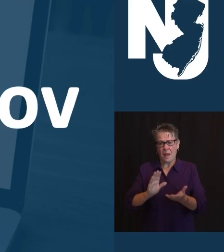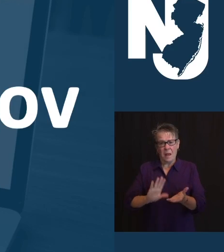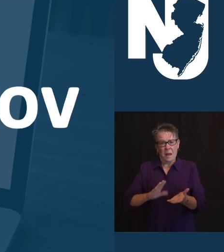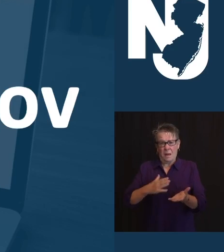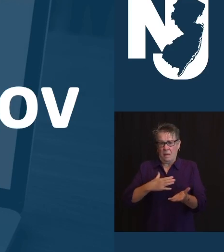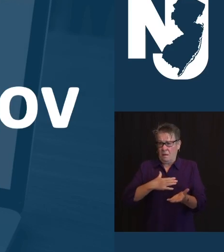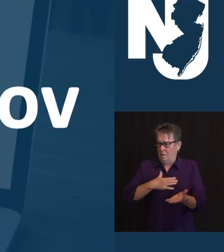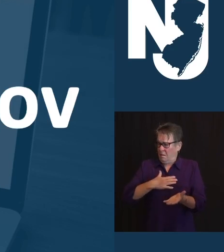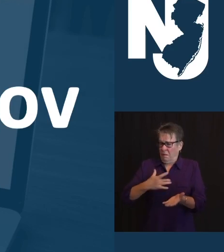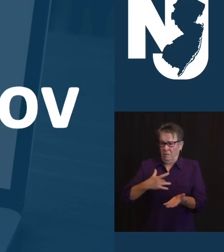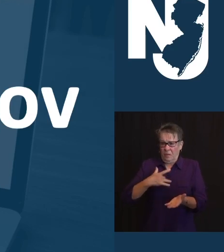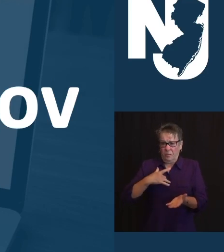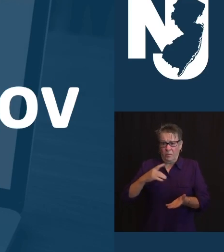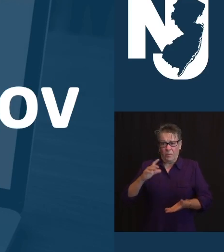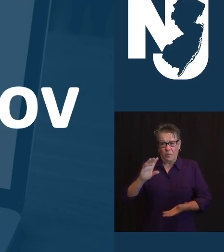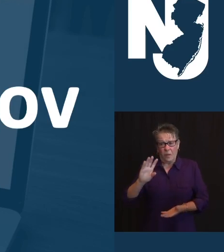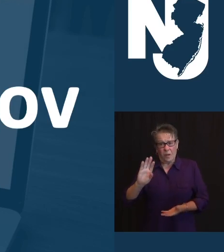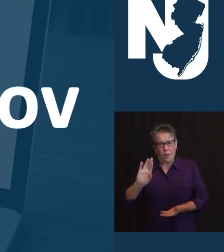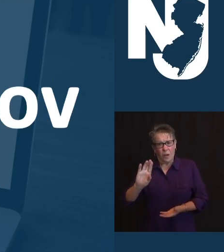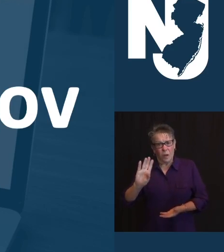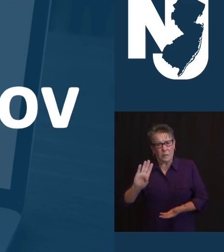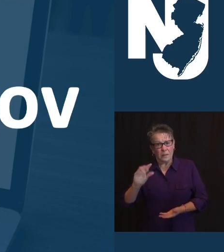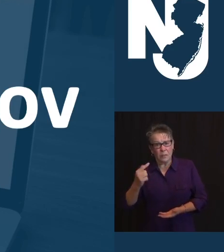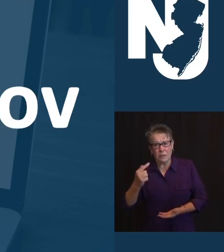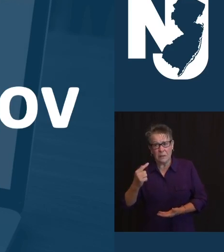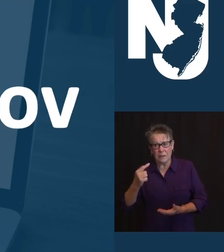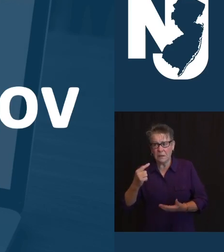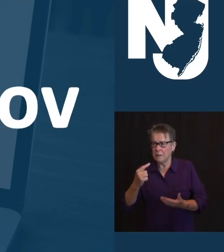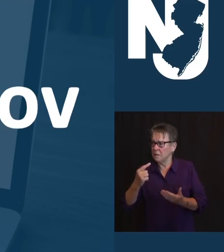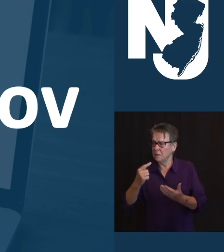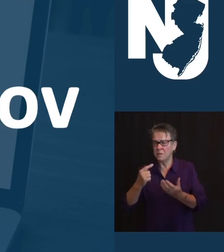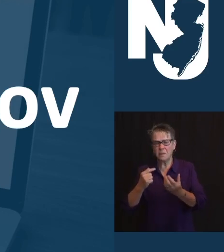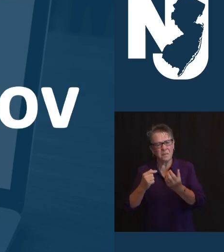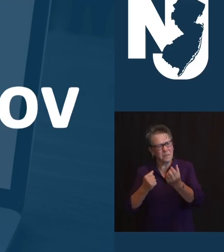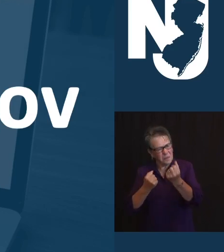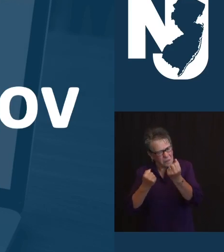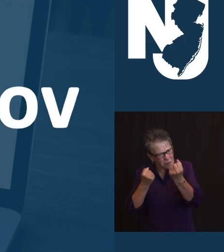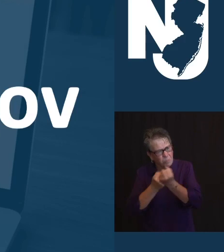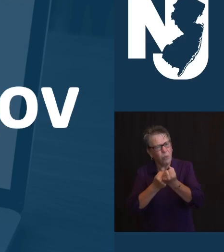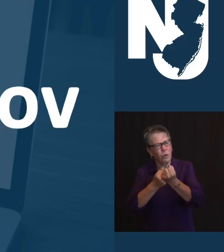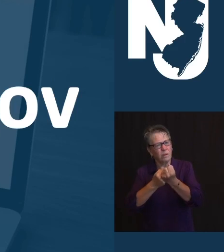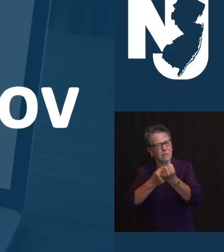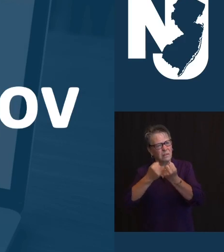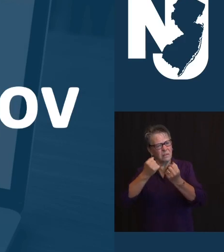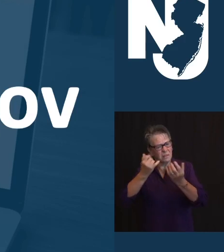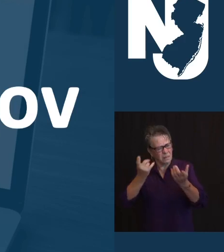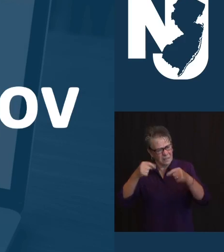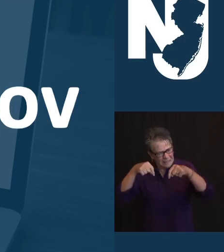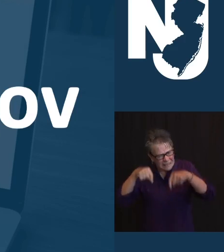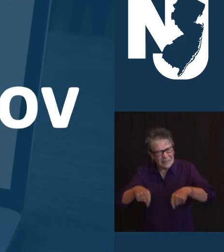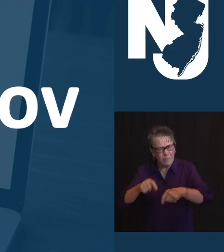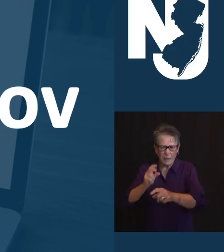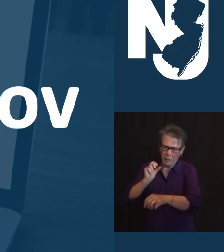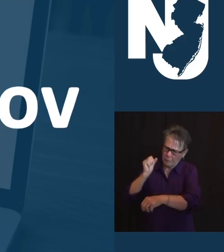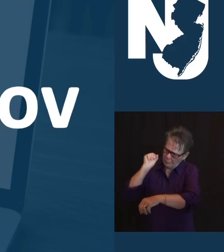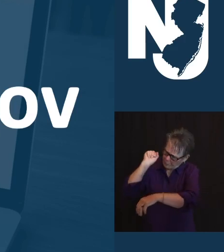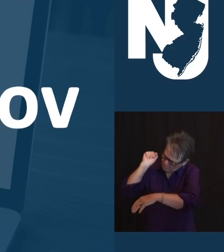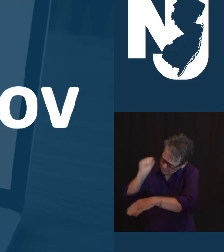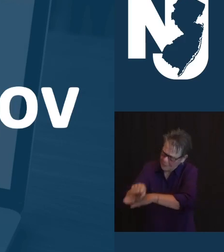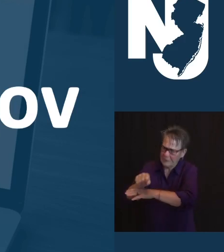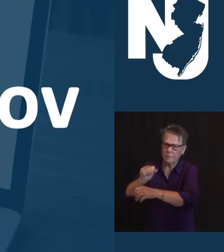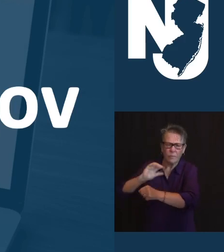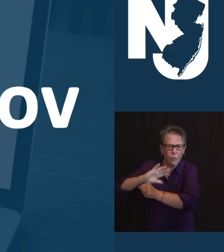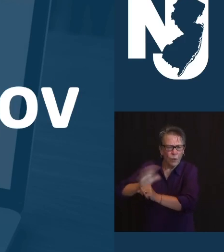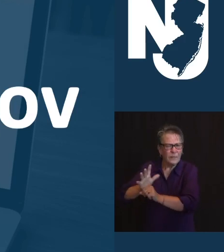would concur in that opinion. And it's only rightful, I might add, that tomorrow is National Voter Registration